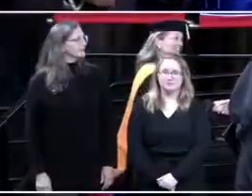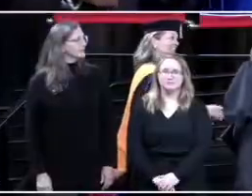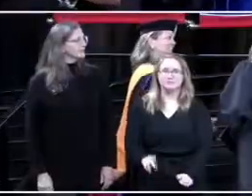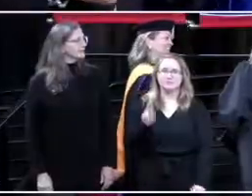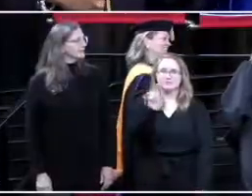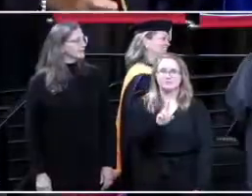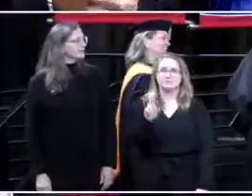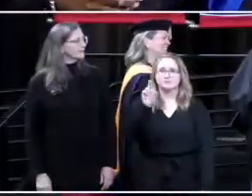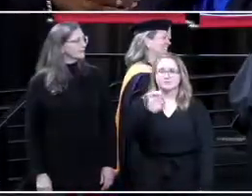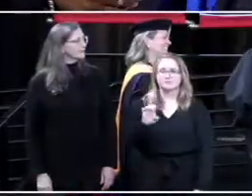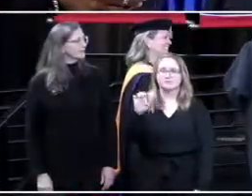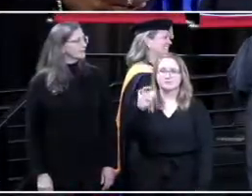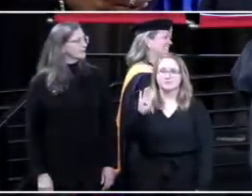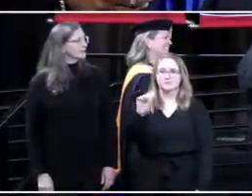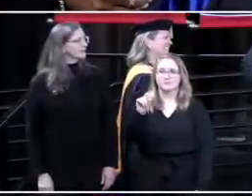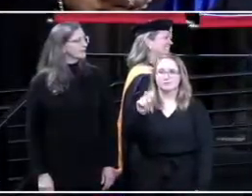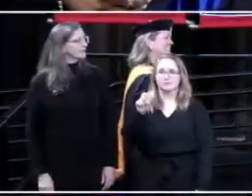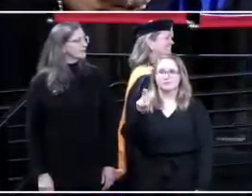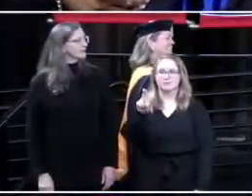Riley Elizabeth Ballou.